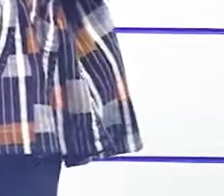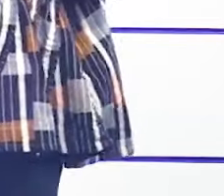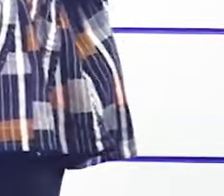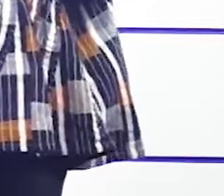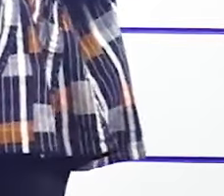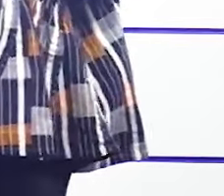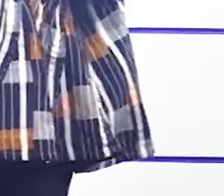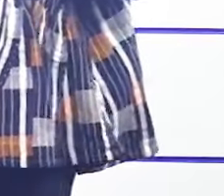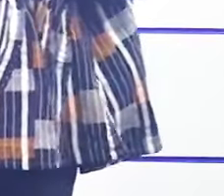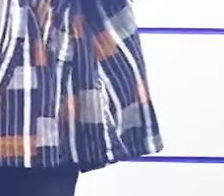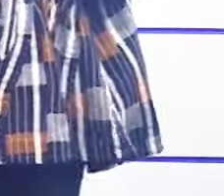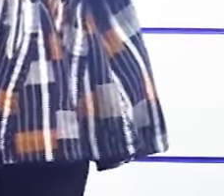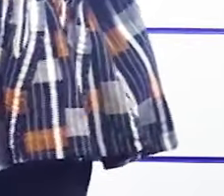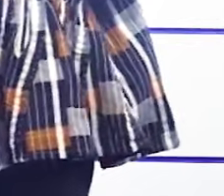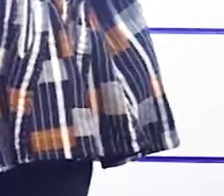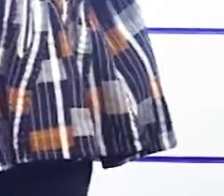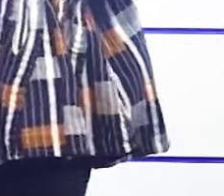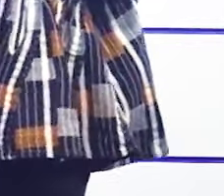11:32.